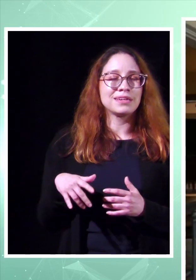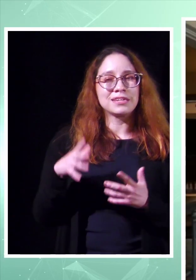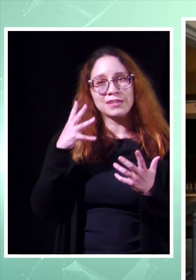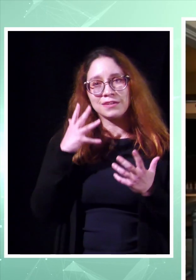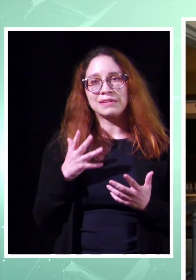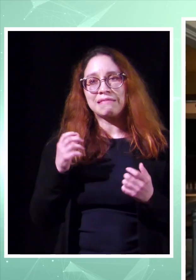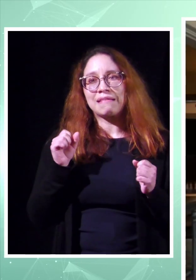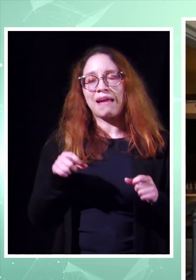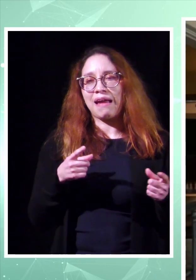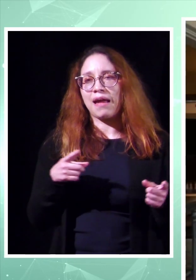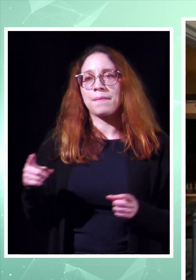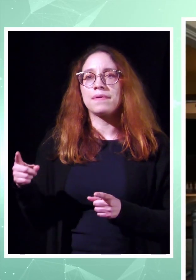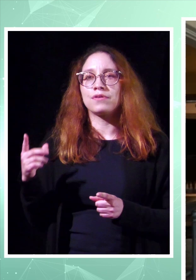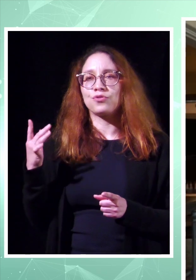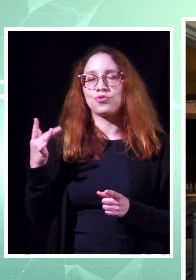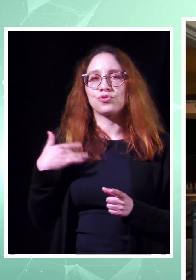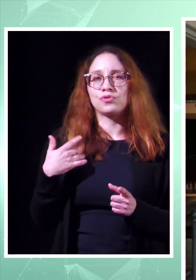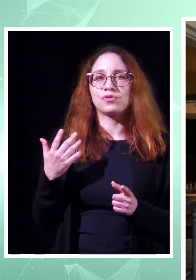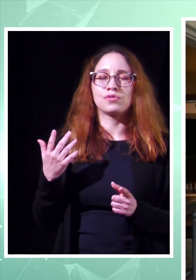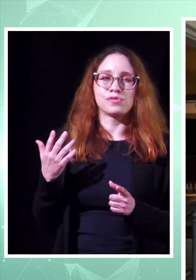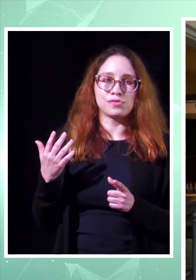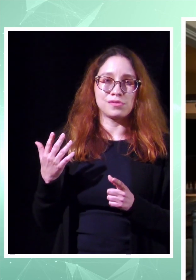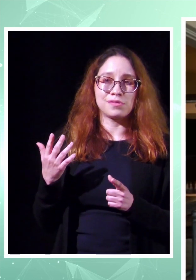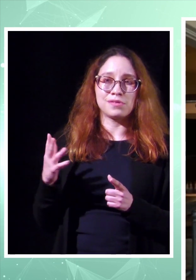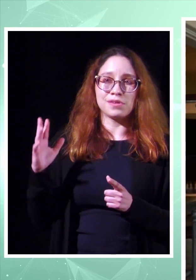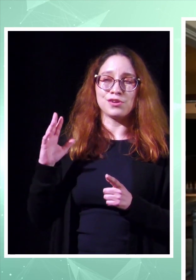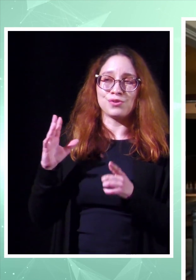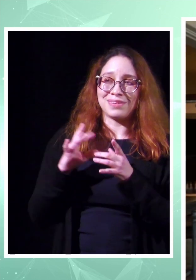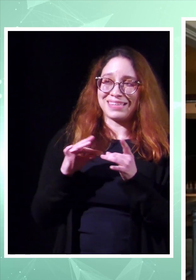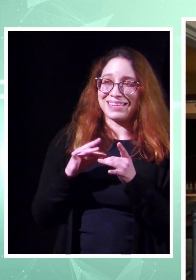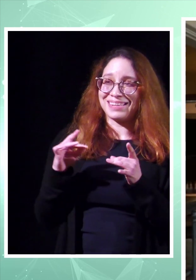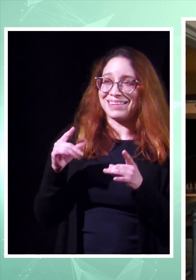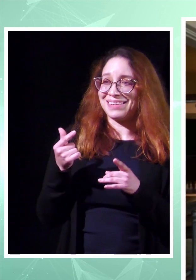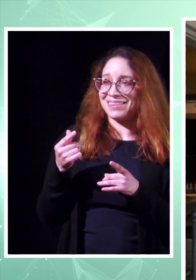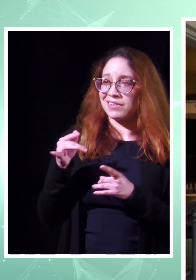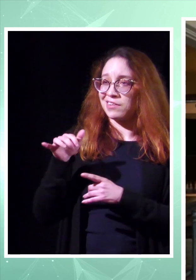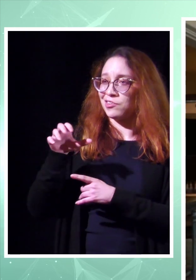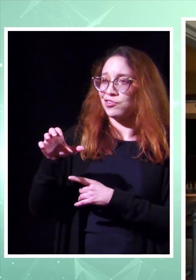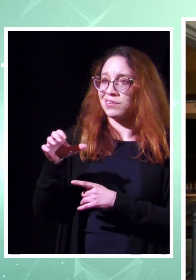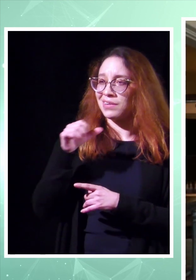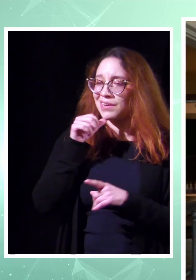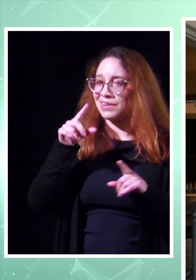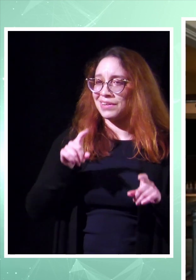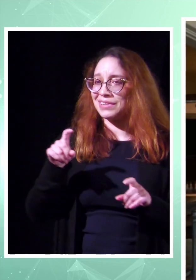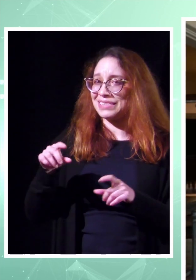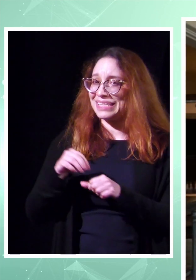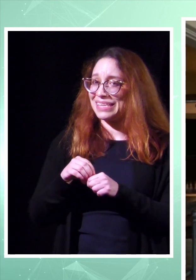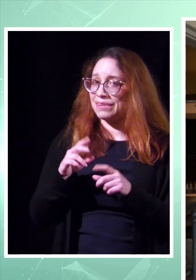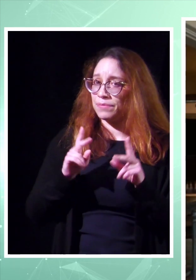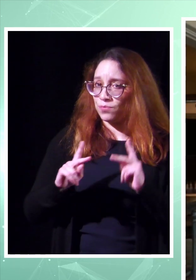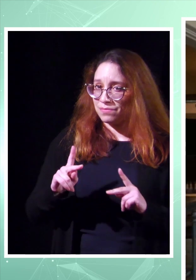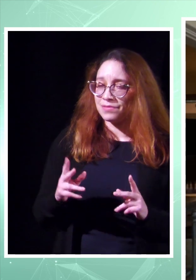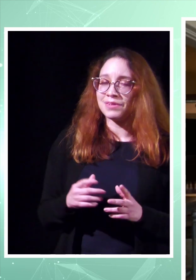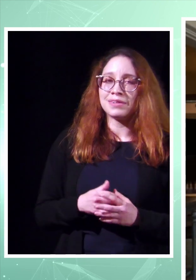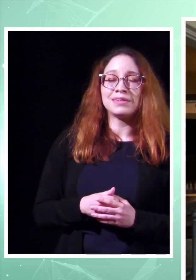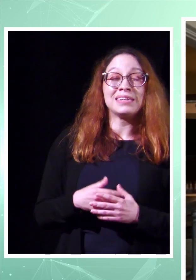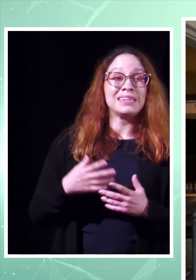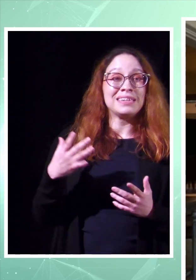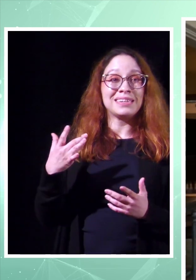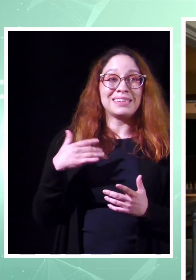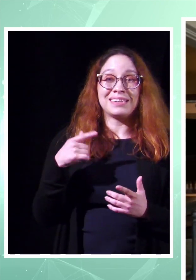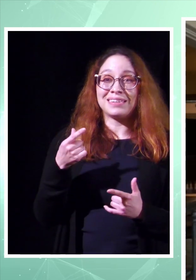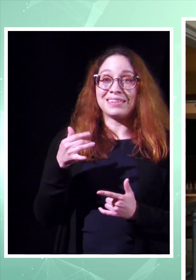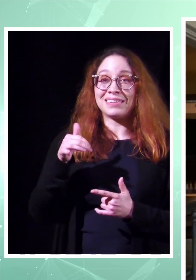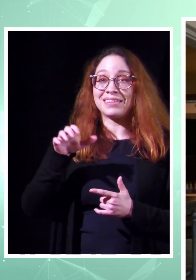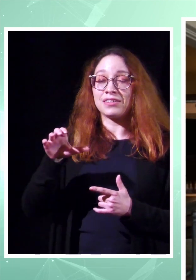unfortunately can happen because, to our earlier discussion, generics are not tested in humans. And just because the